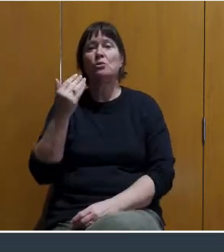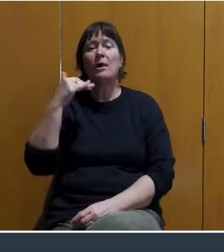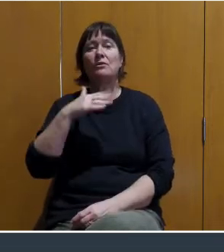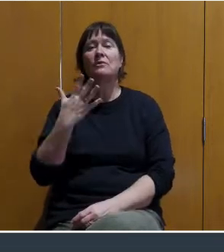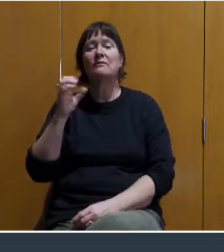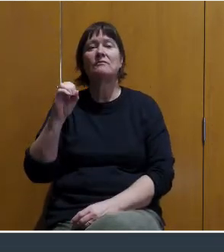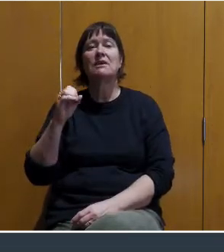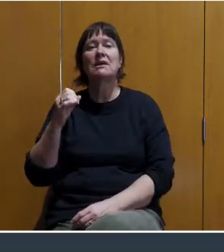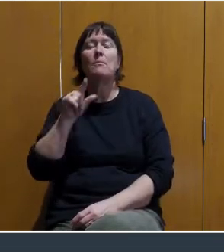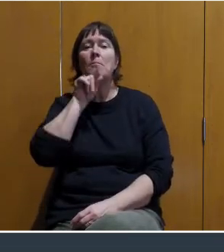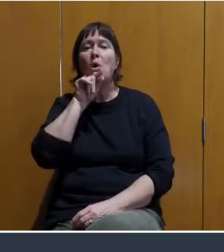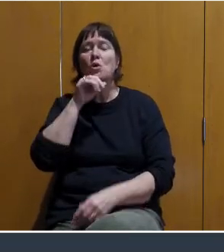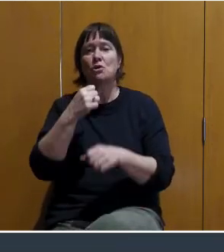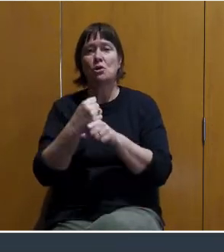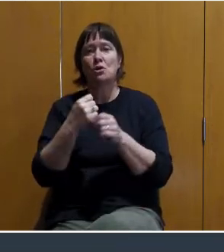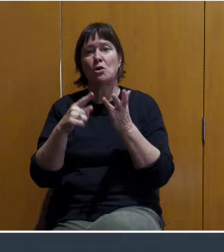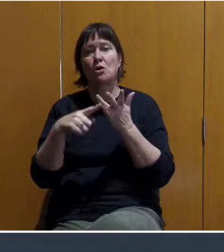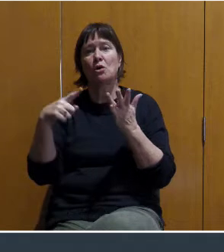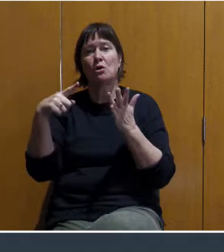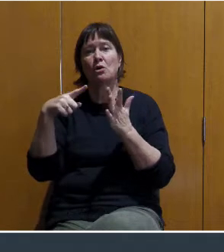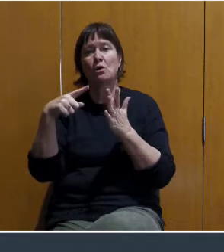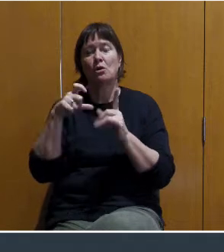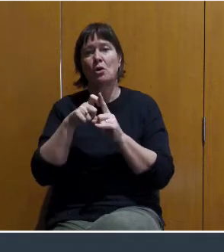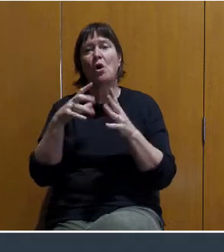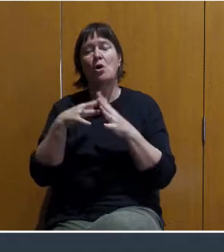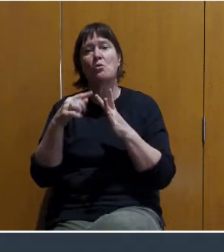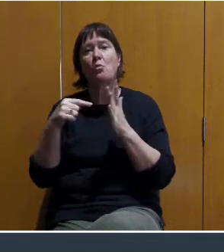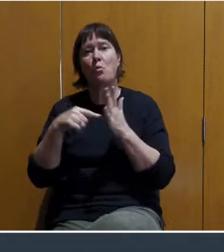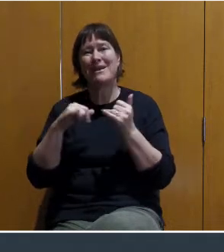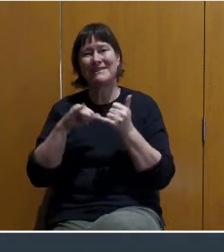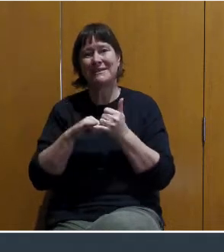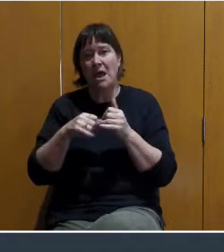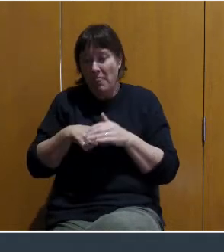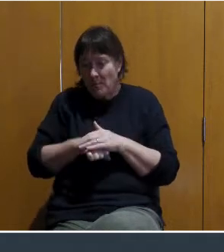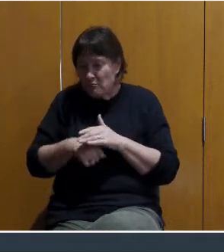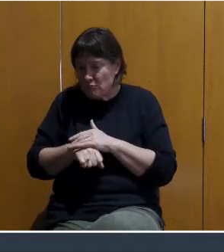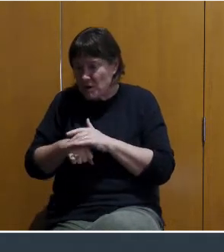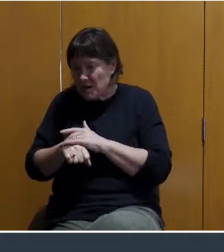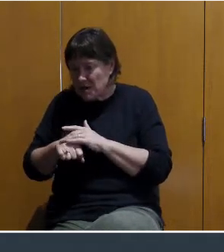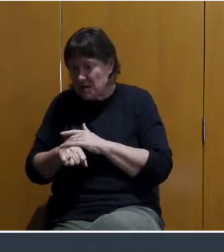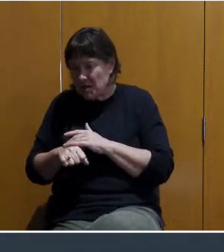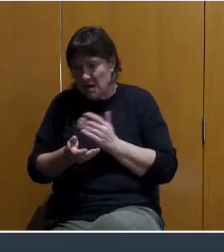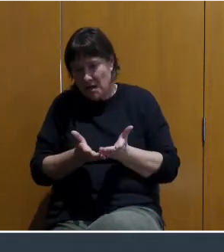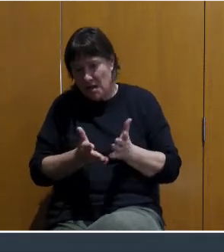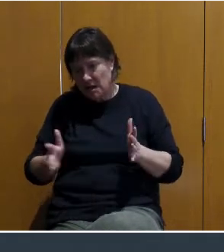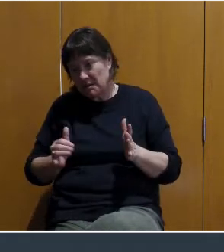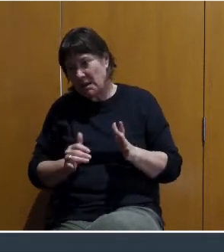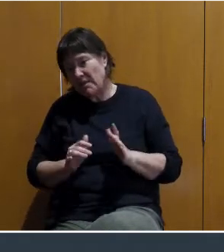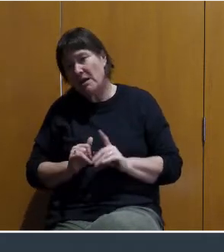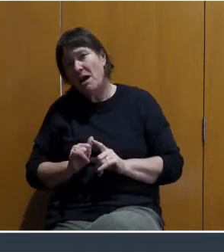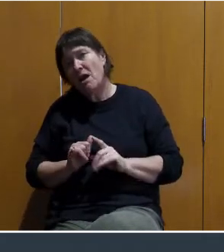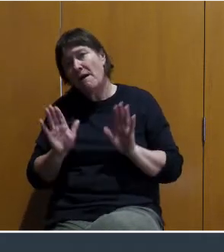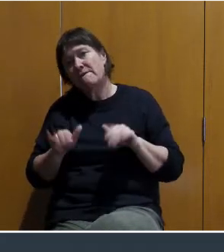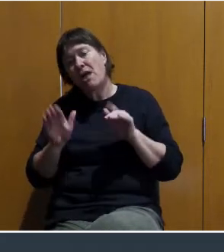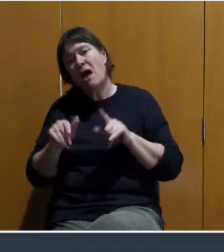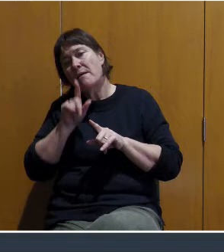godwits come in. These birds breed in Alaska. They have a non-stop flight, 8 or 9 days from Alaska to